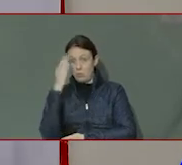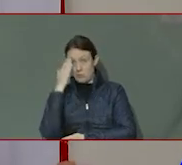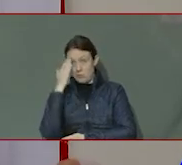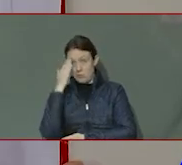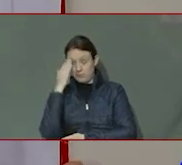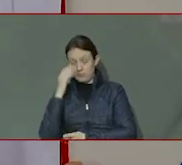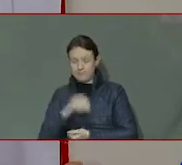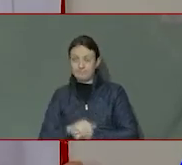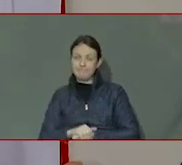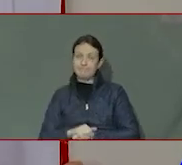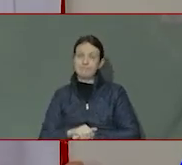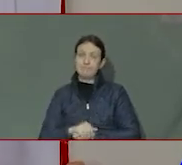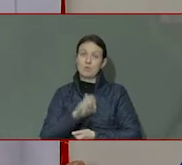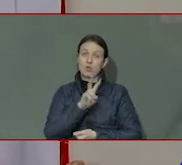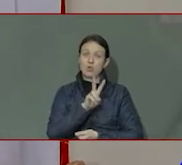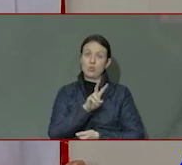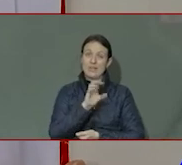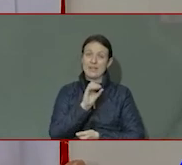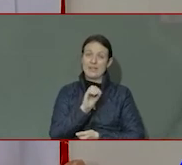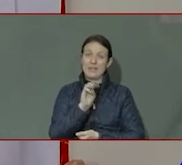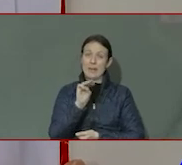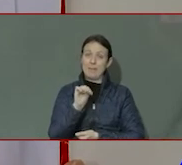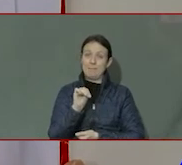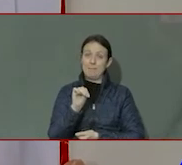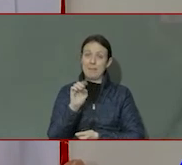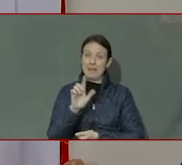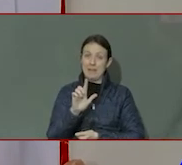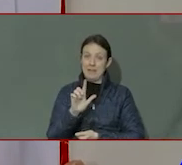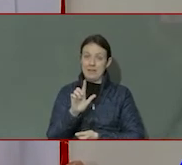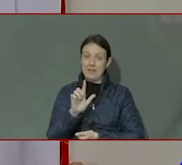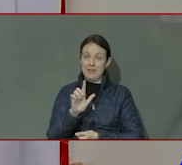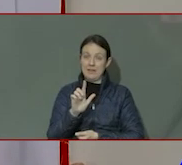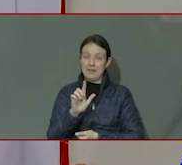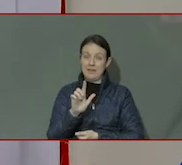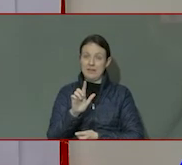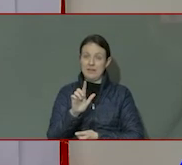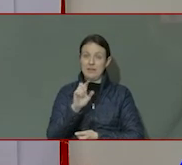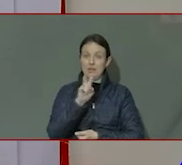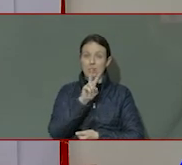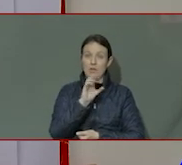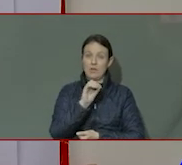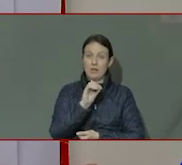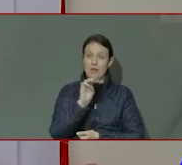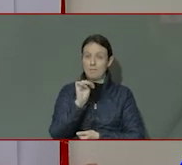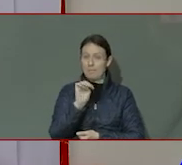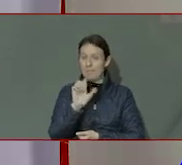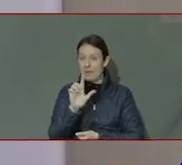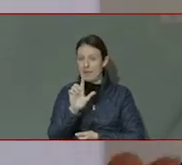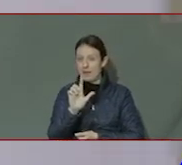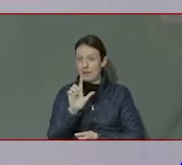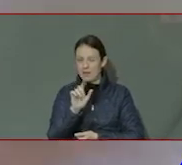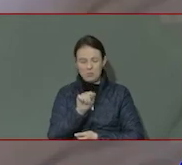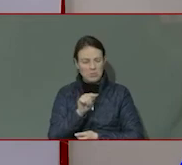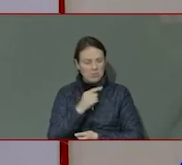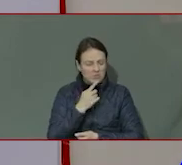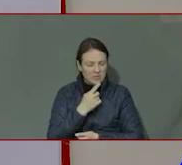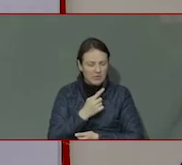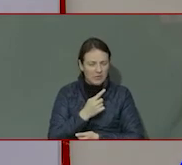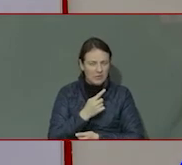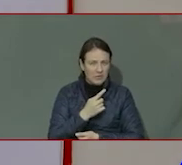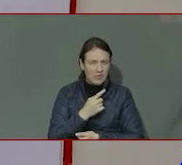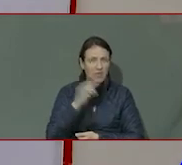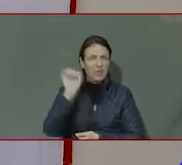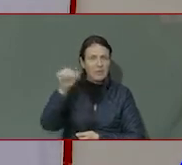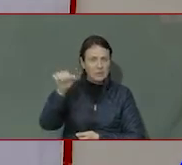it is 20 milliliters, 20, or where did they tell us? There.